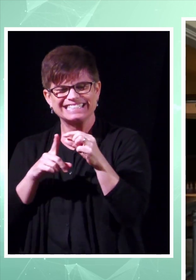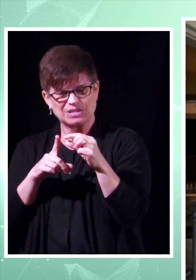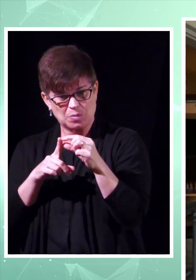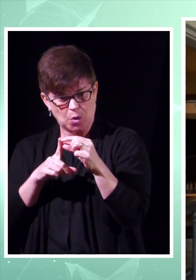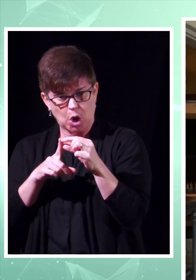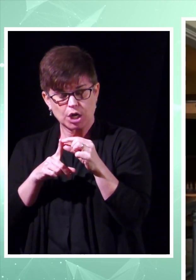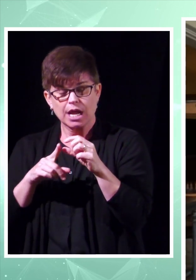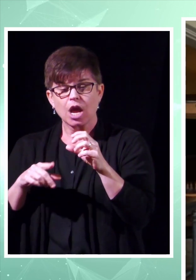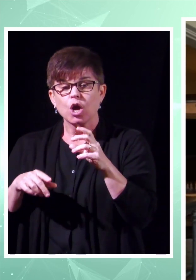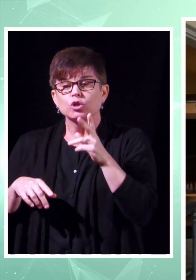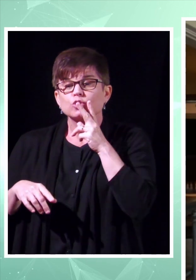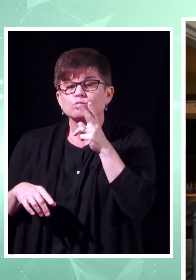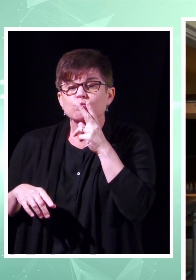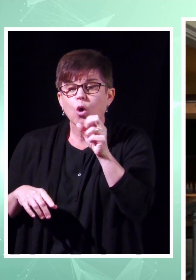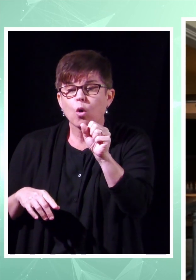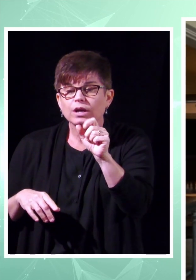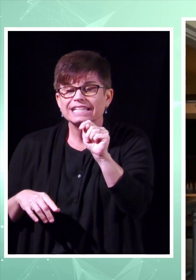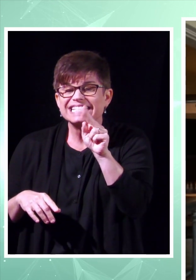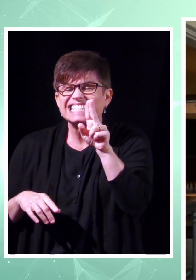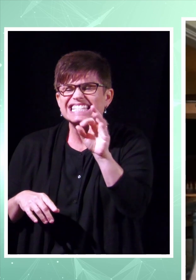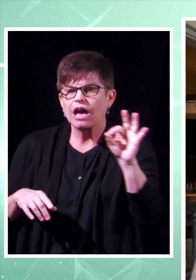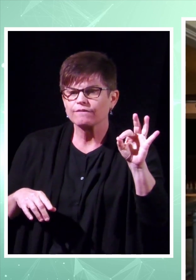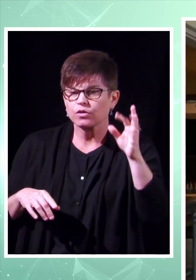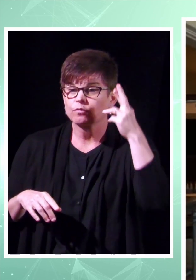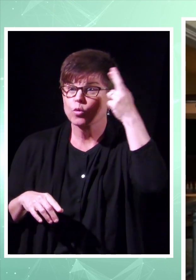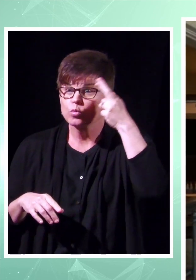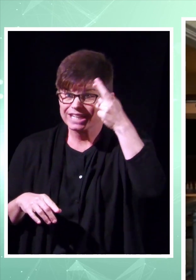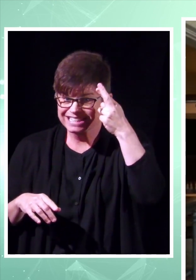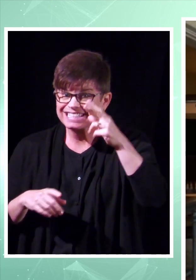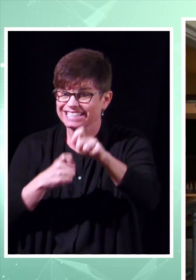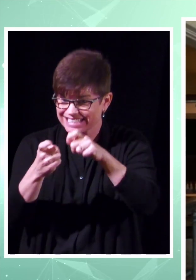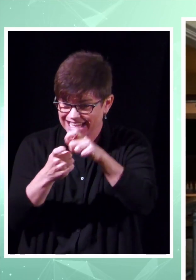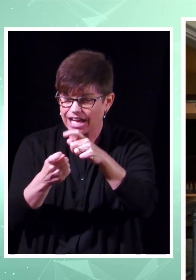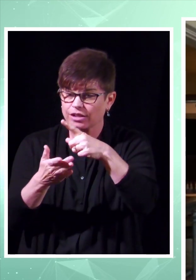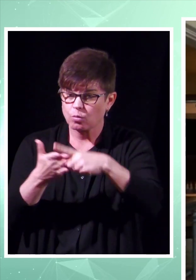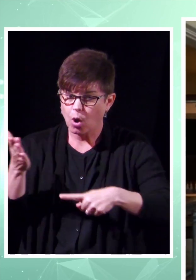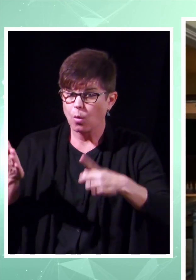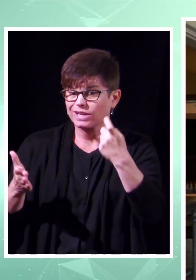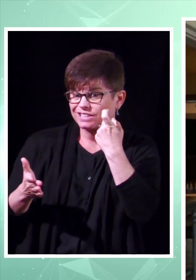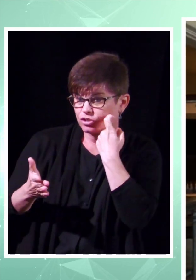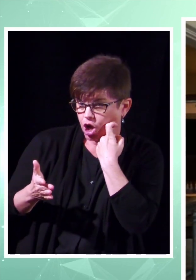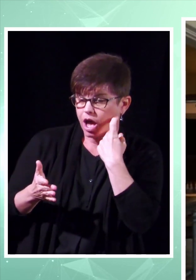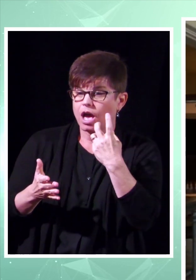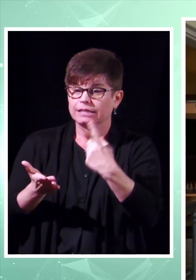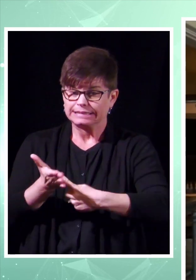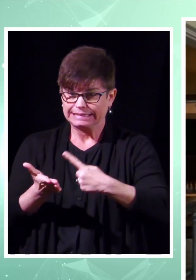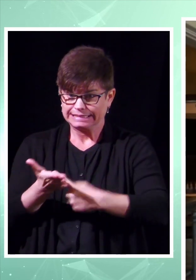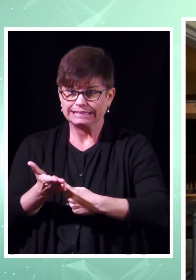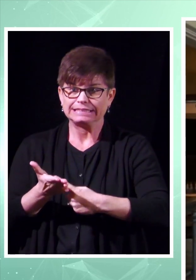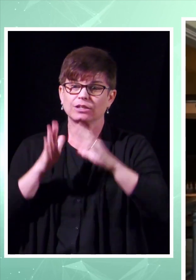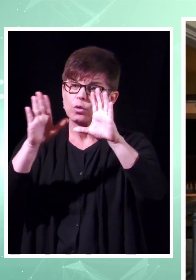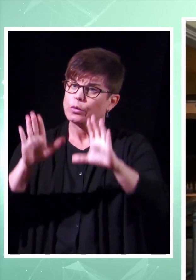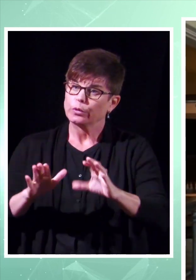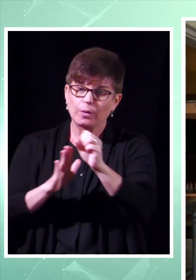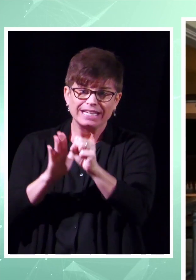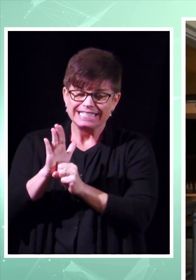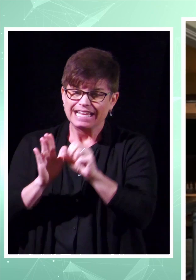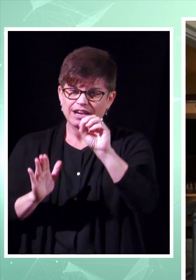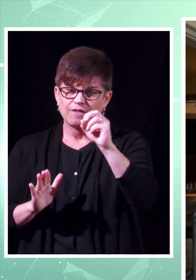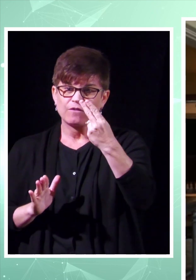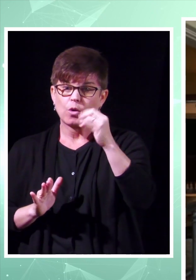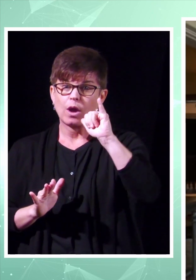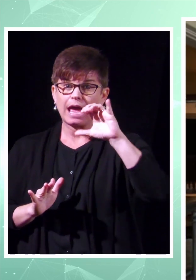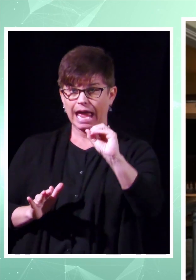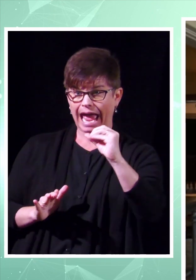smoke stuff for a reason. And the reason is exactly what you just talked about. So in the great state of Ohio, I am a medical